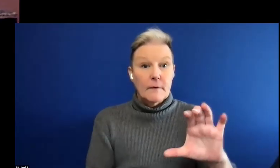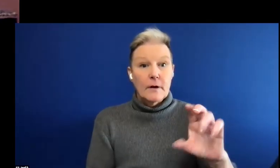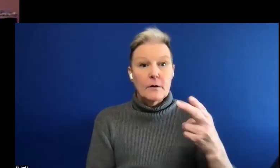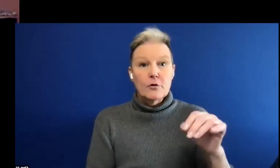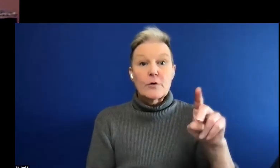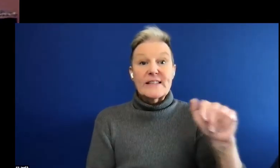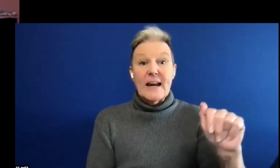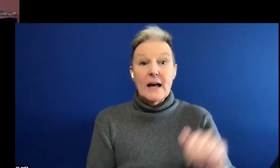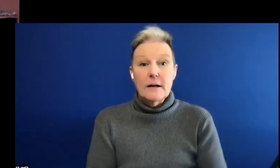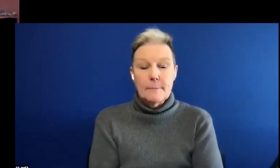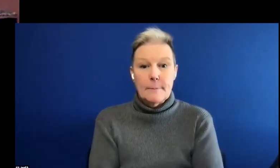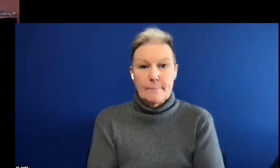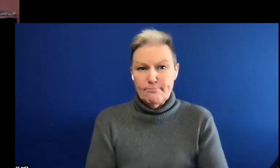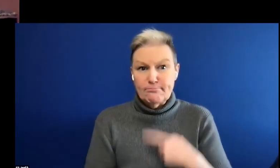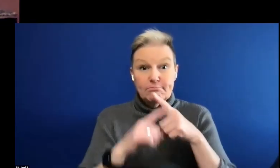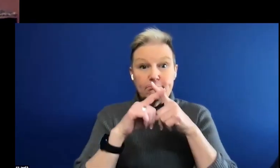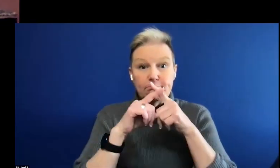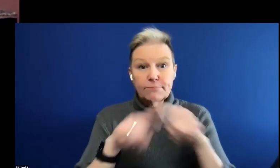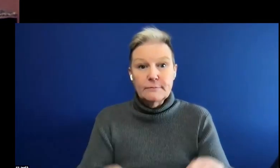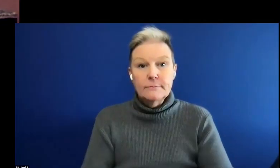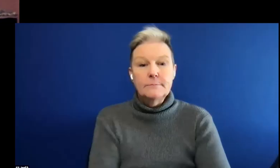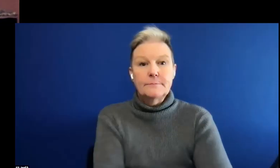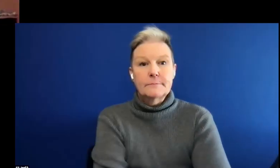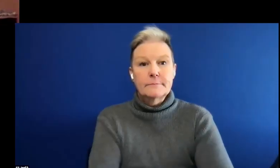Christina, can you unmute yourself?